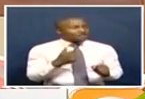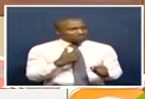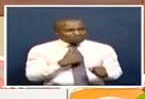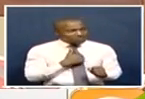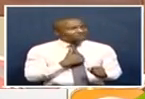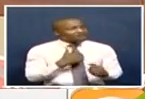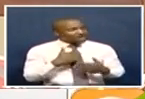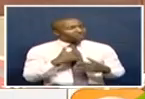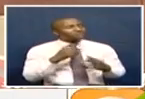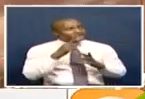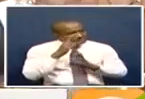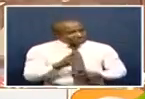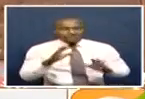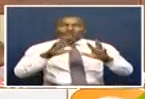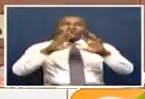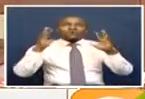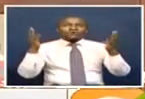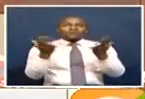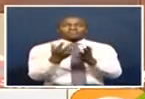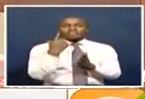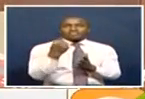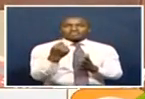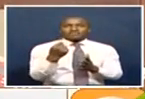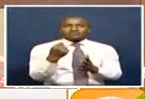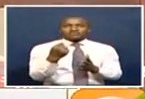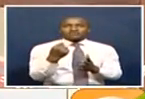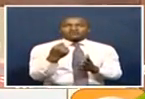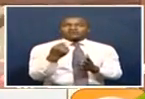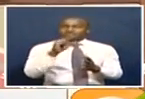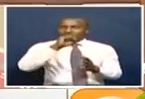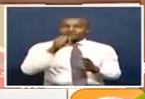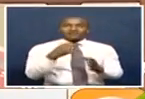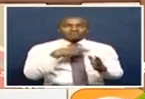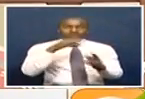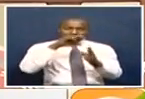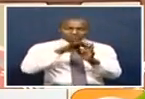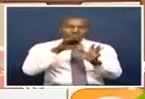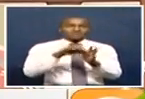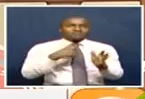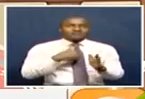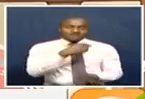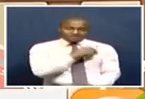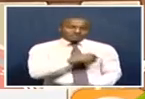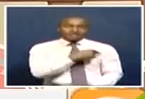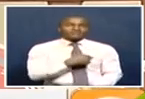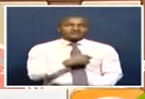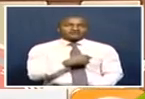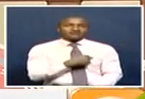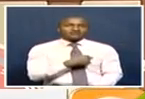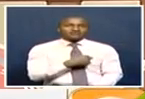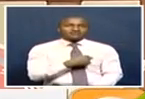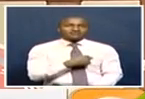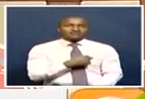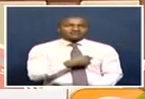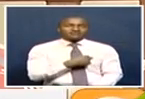globally. And I want you to... Recently, I was elected in June. 5,000 people electing me in Geneva. Fourth term as